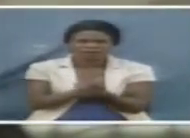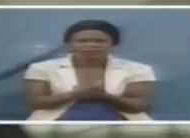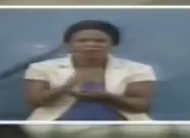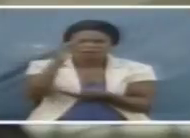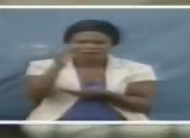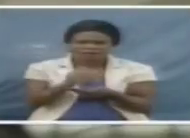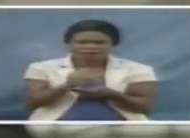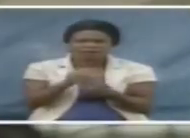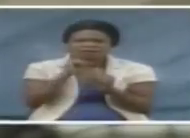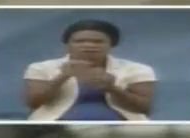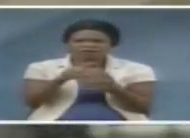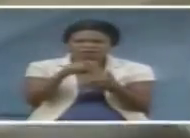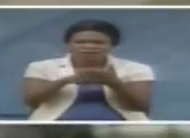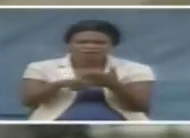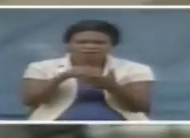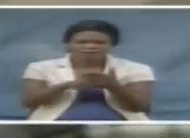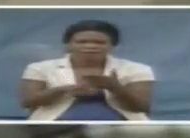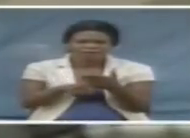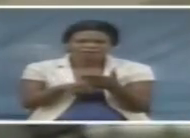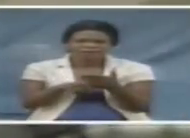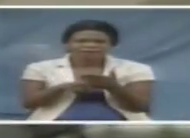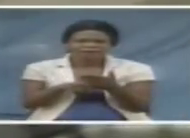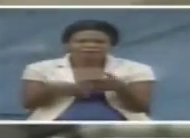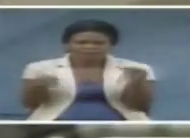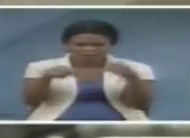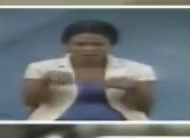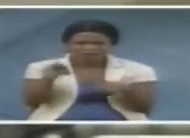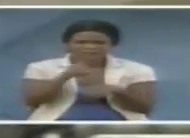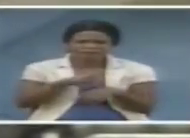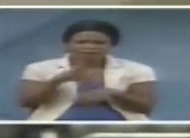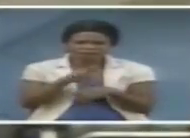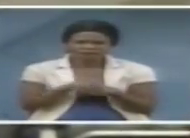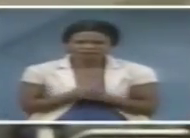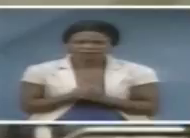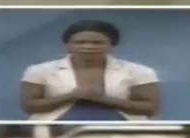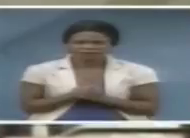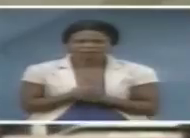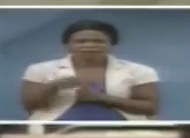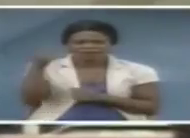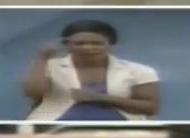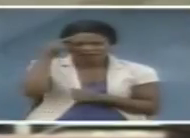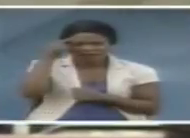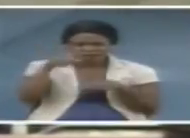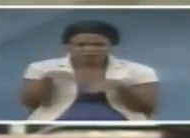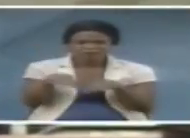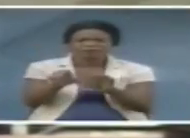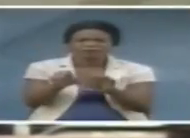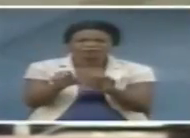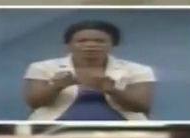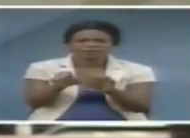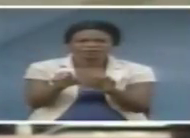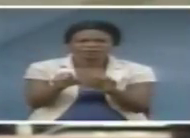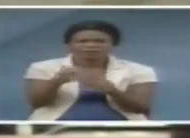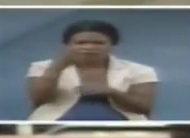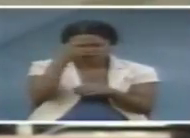price signals and reduce reliance on non-price tools in the conduct of monetary policy.